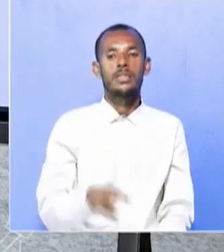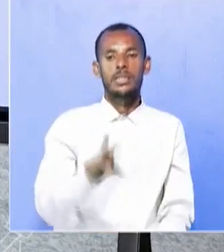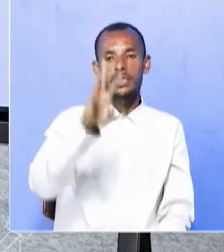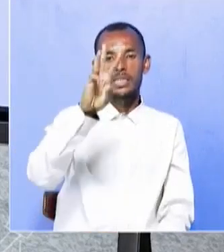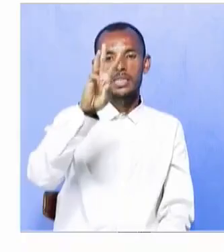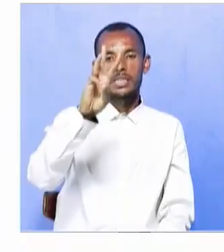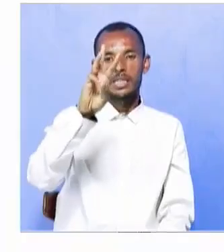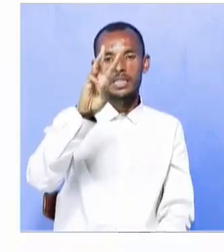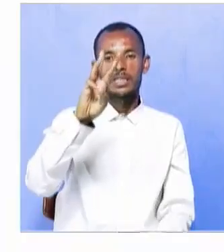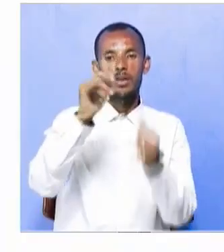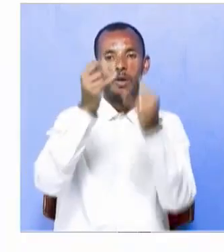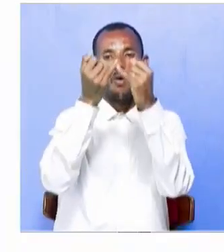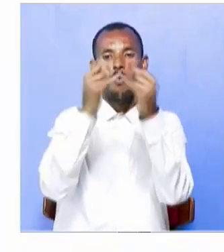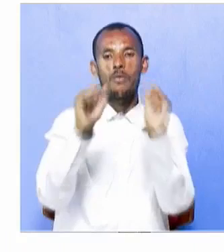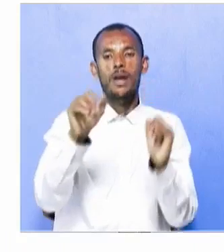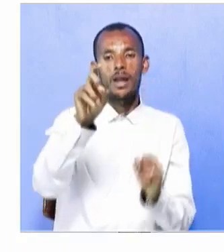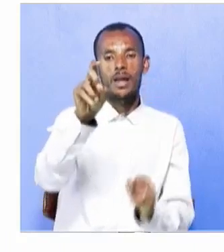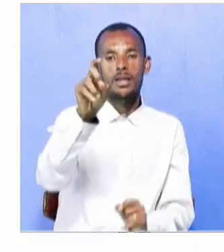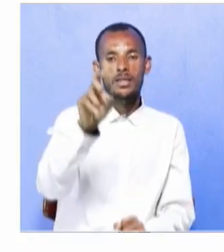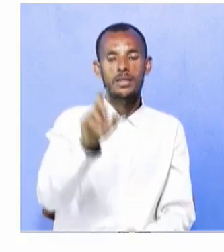6 over x